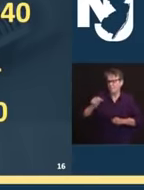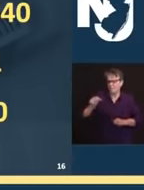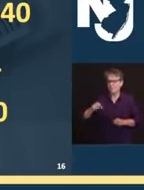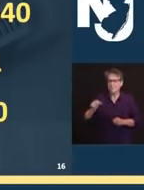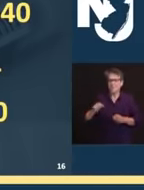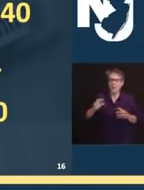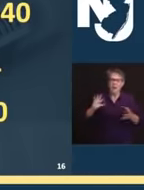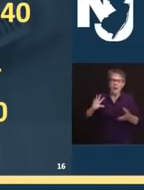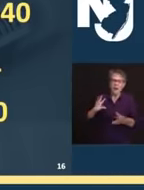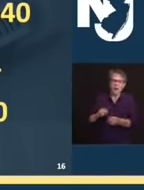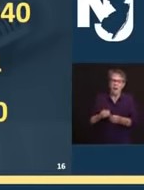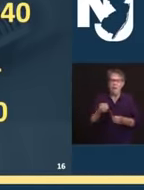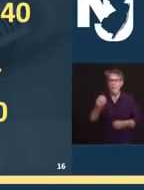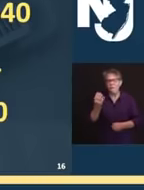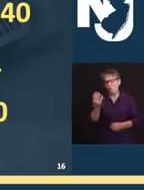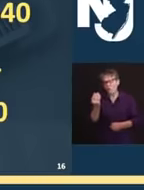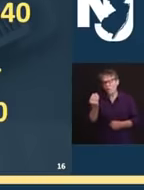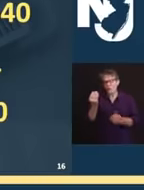an unfathomable